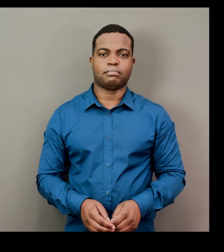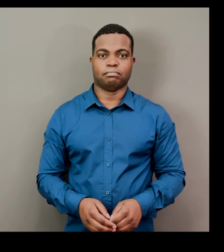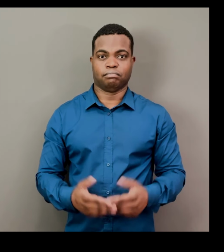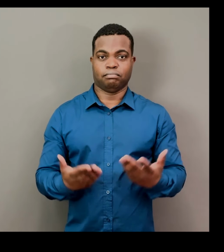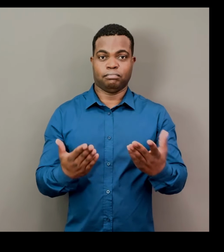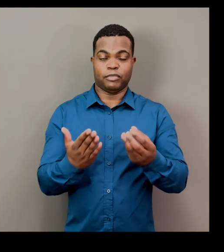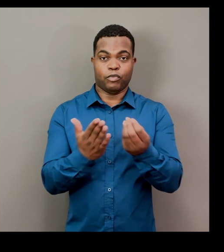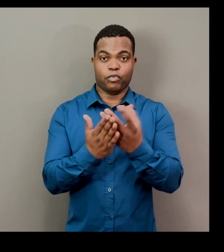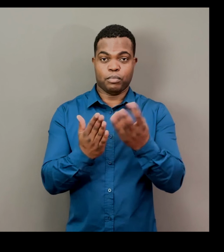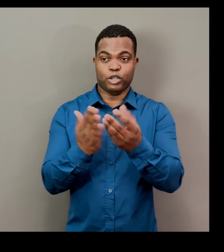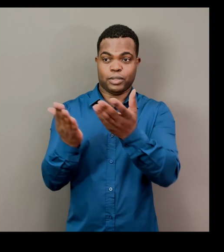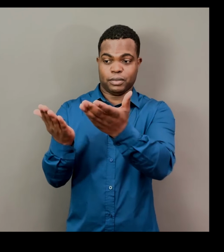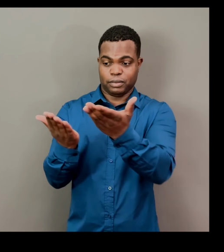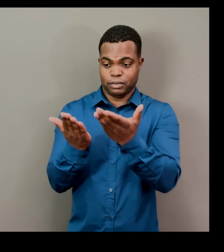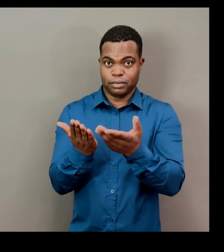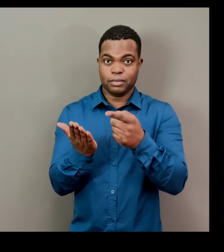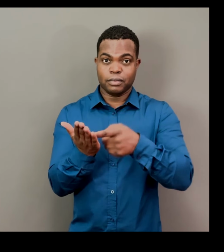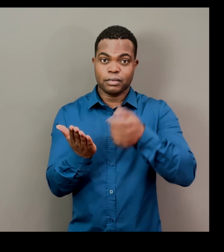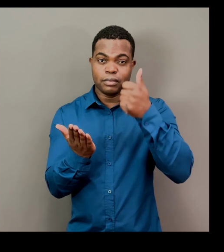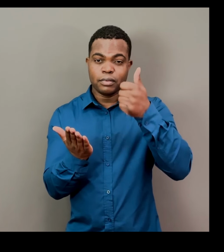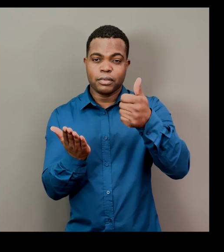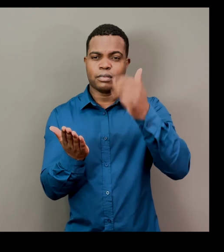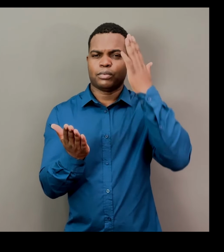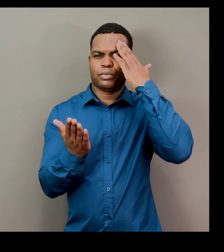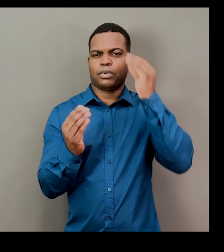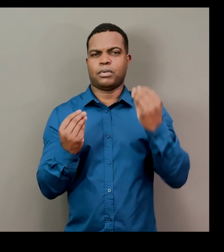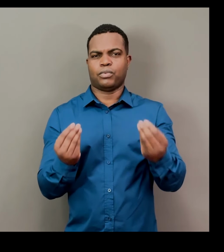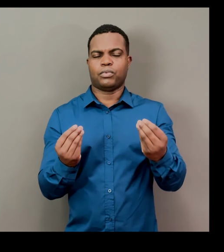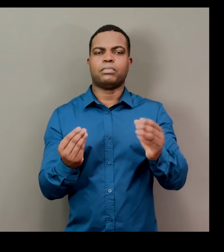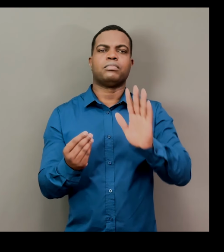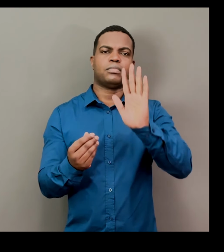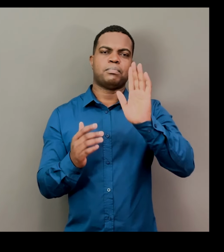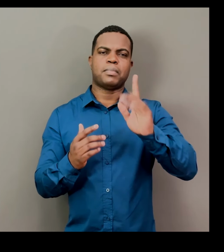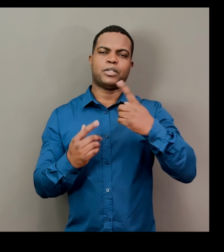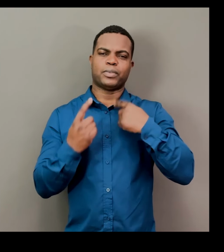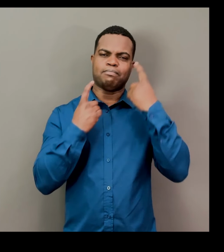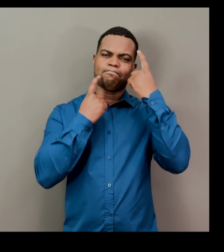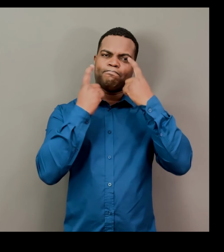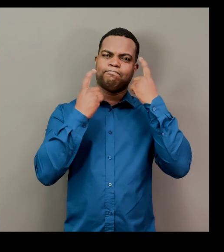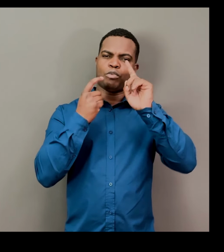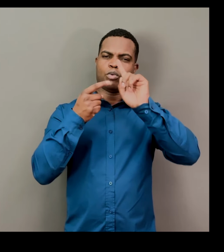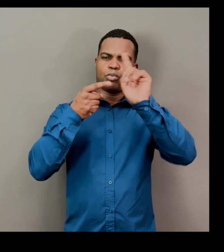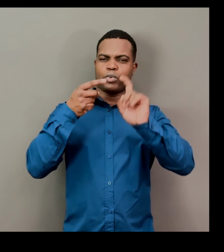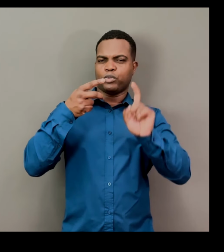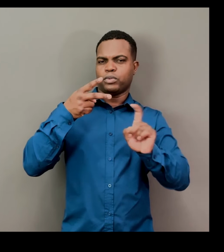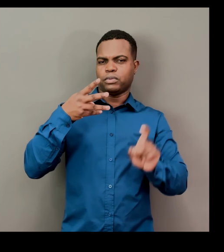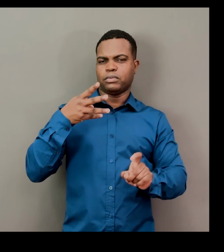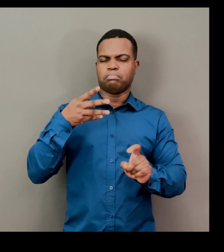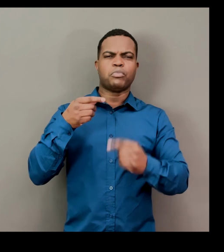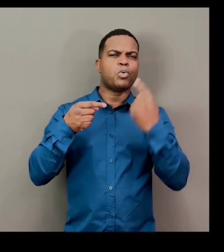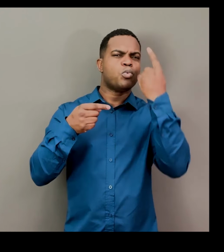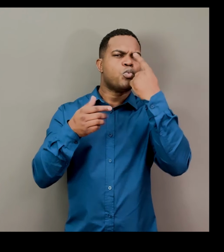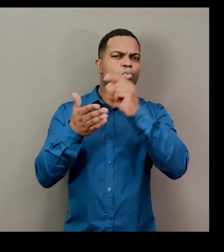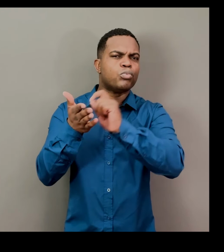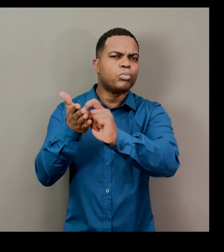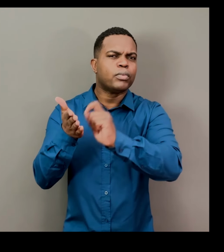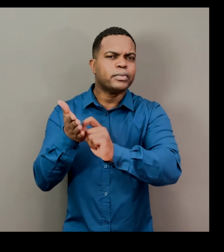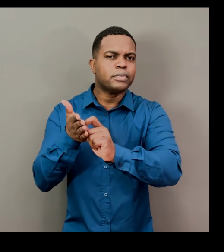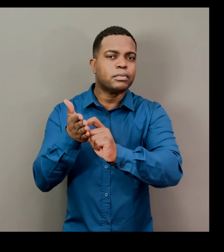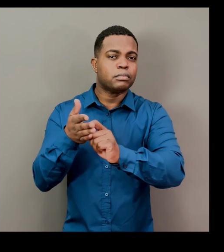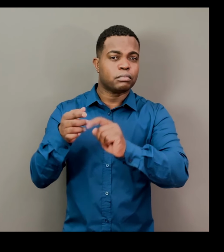To determine the reliability of the source, ask yourself these questions. Who is the author and are they